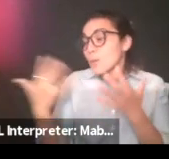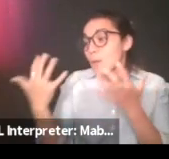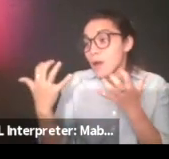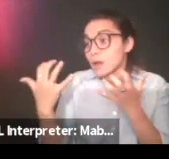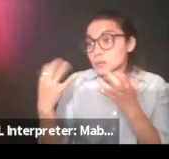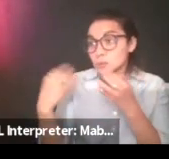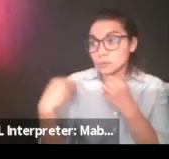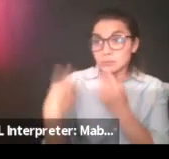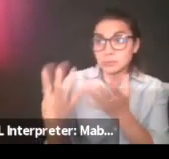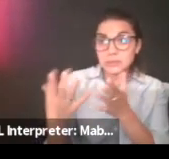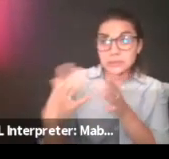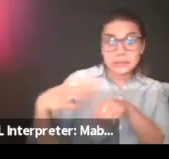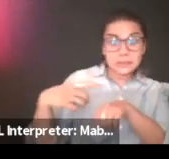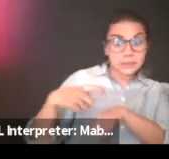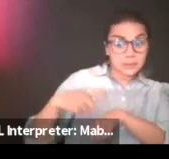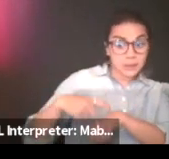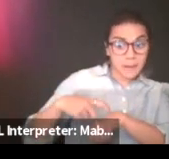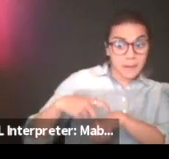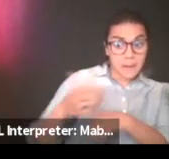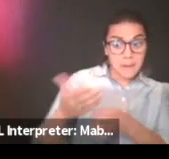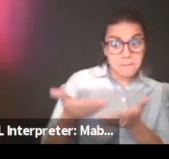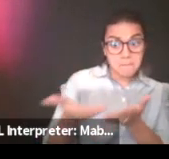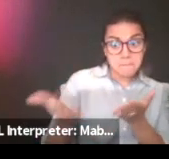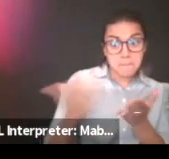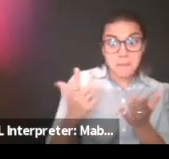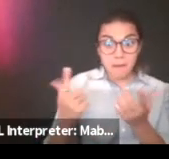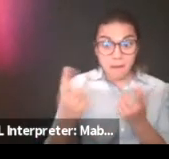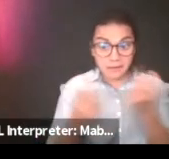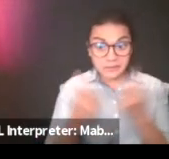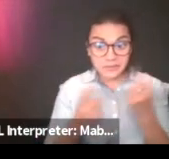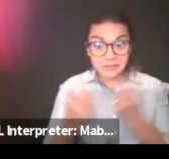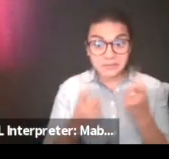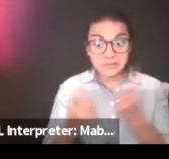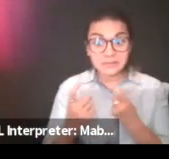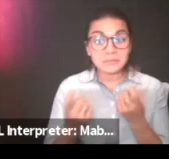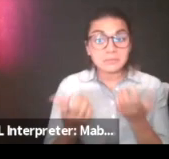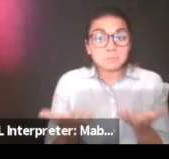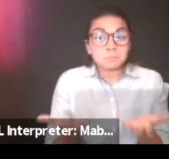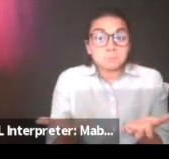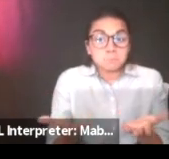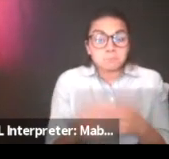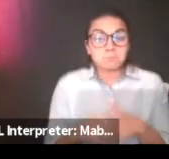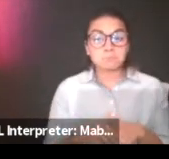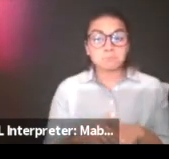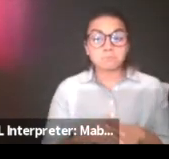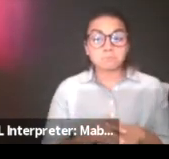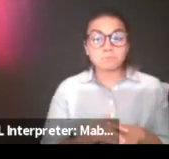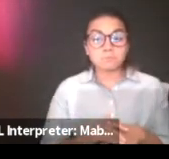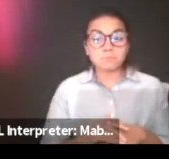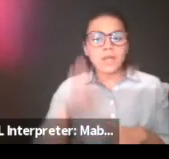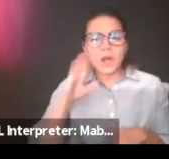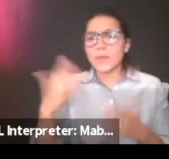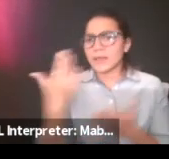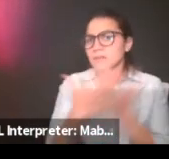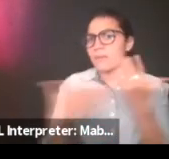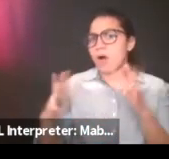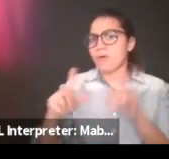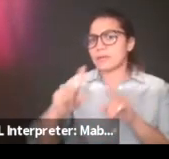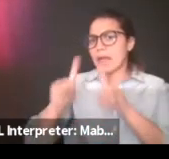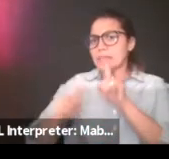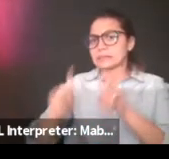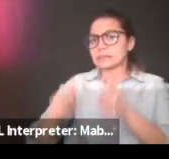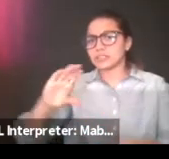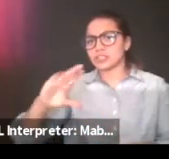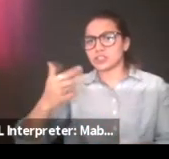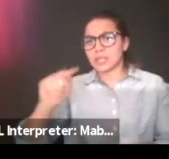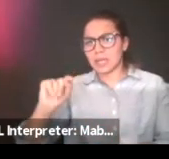to ask some questions. I know that folks have already asked some questions in the chat box. And so I just want to